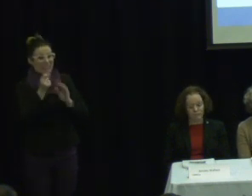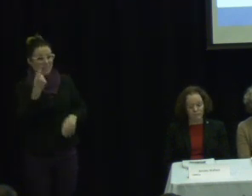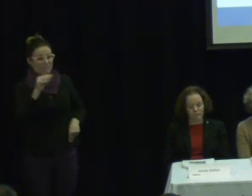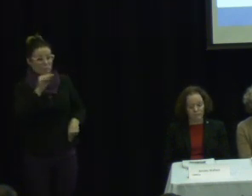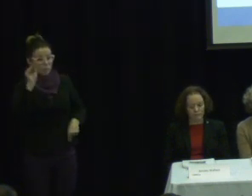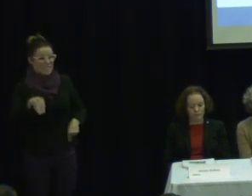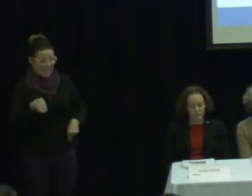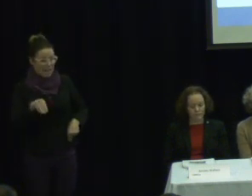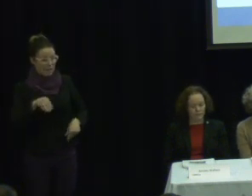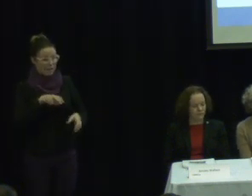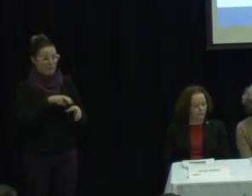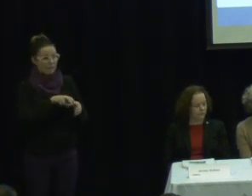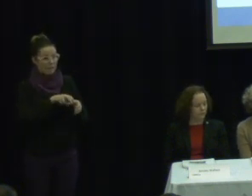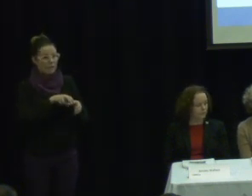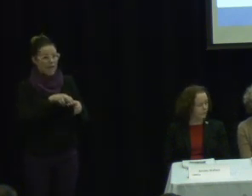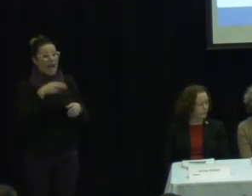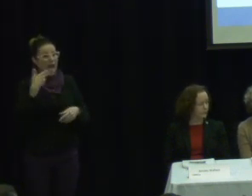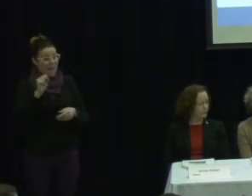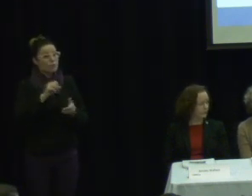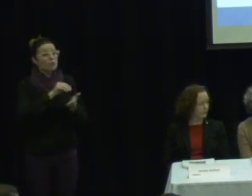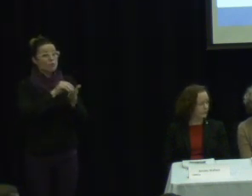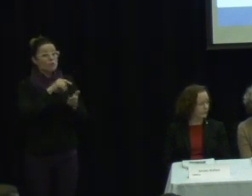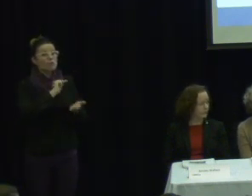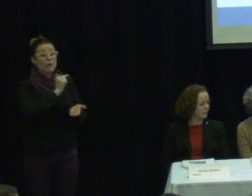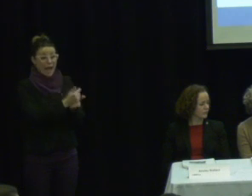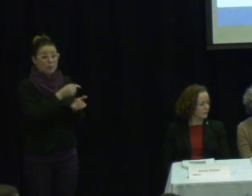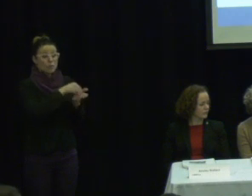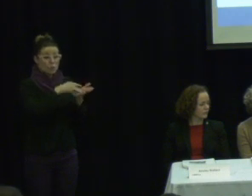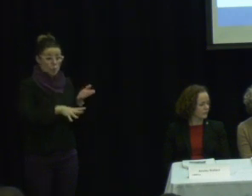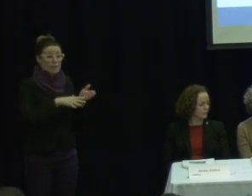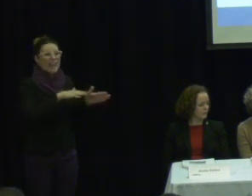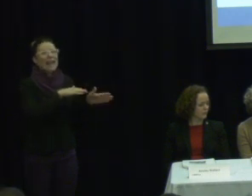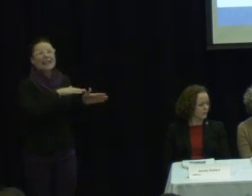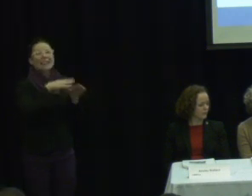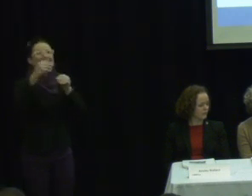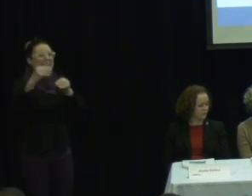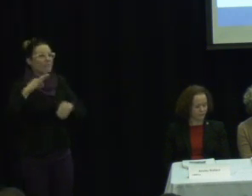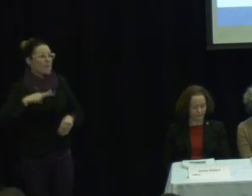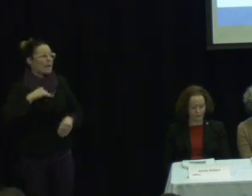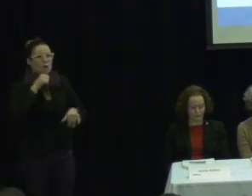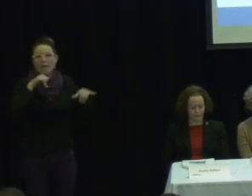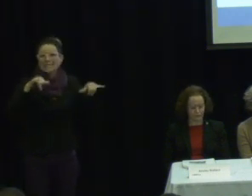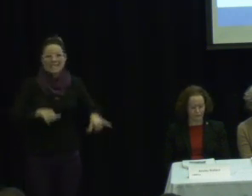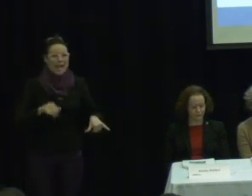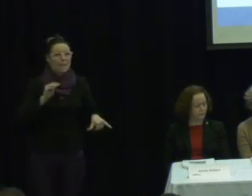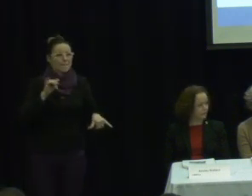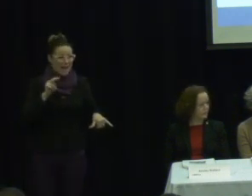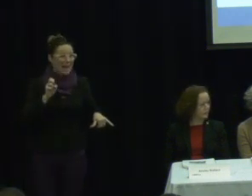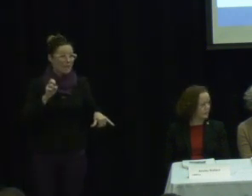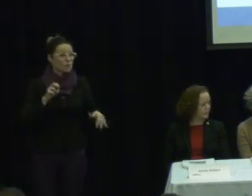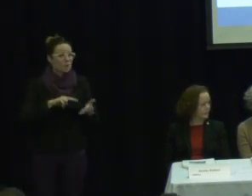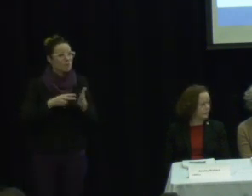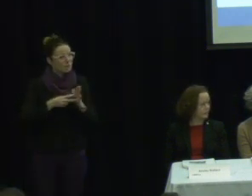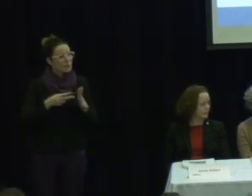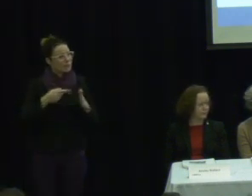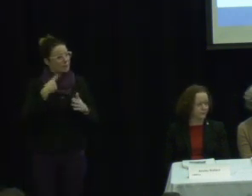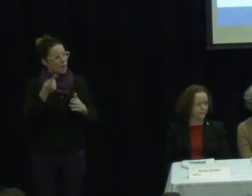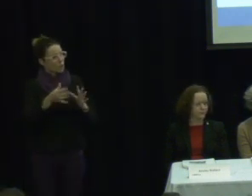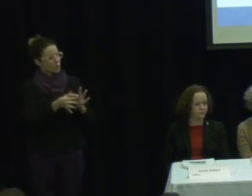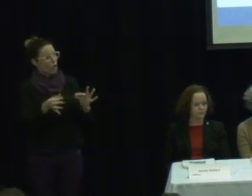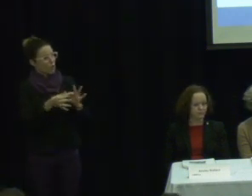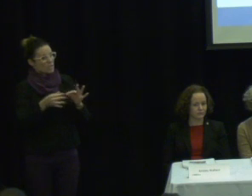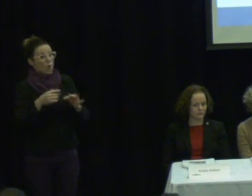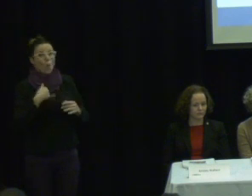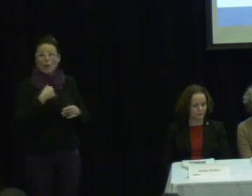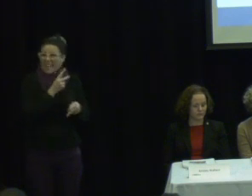tells you quite a lot about what we've been able to do, despite the demographic disadvantages of being in Northern New England from an 18-year-old perspective.